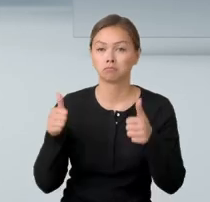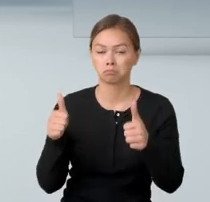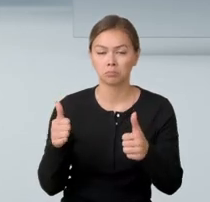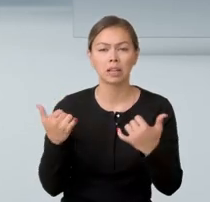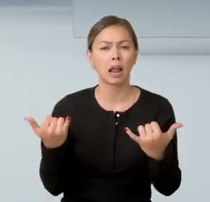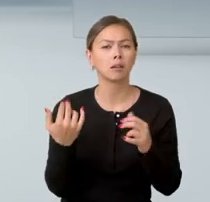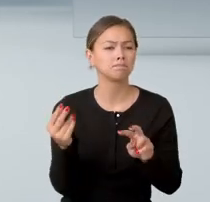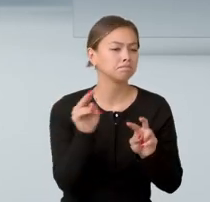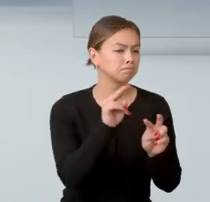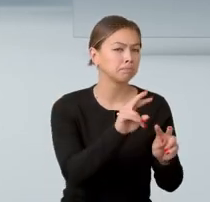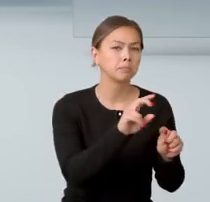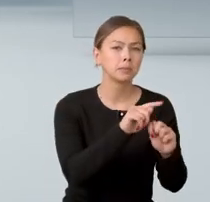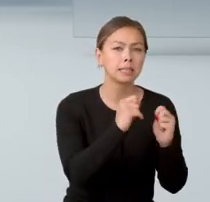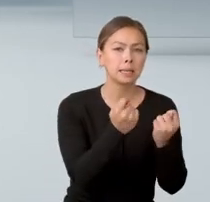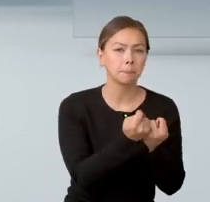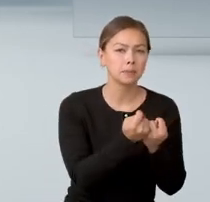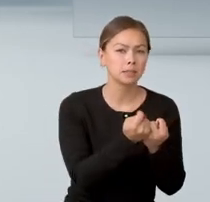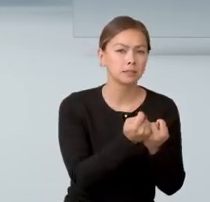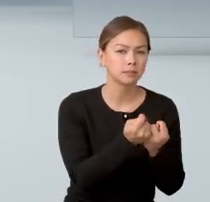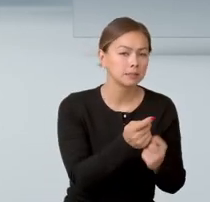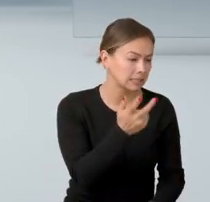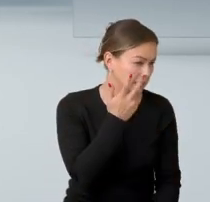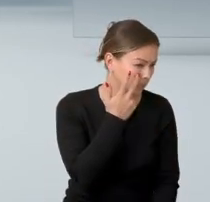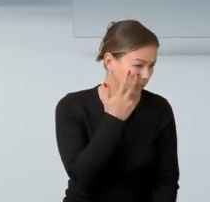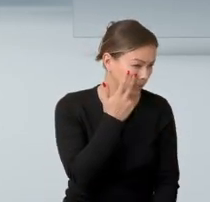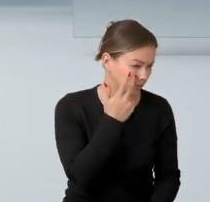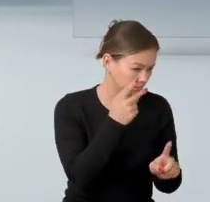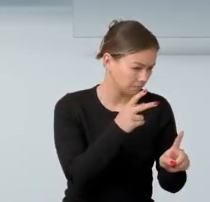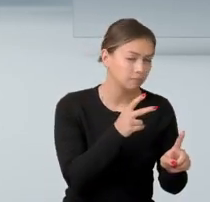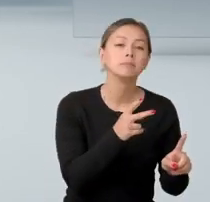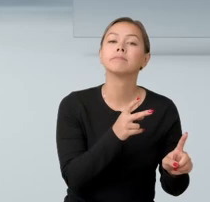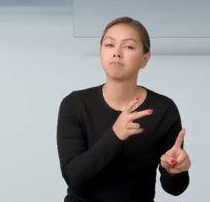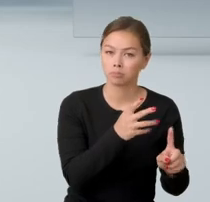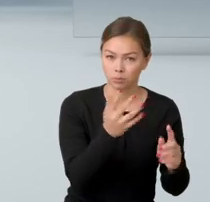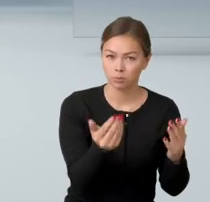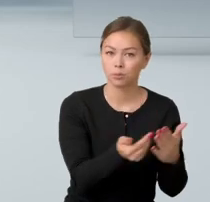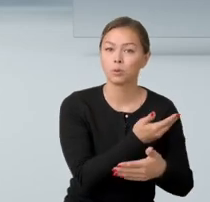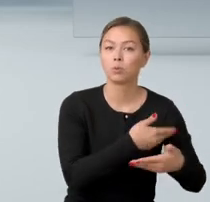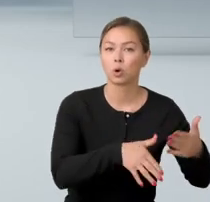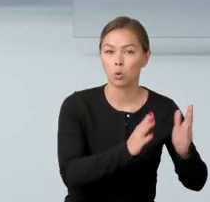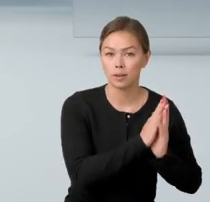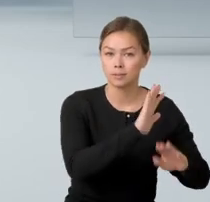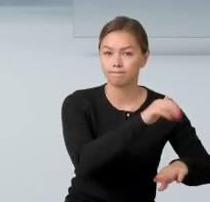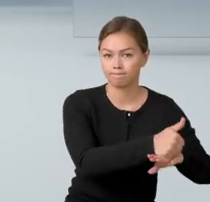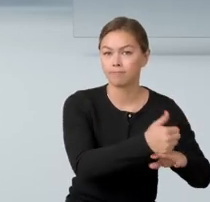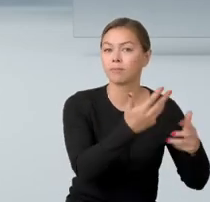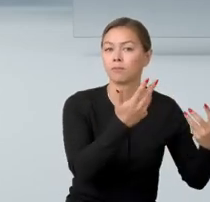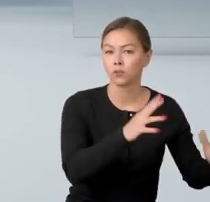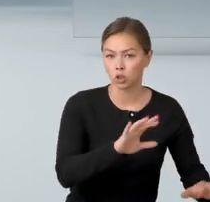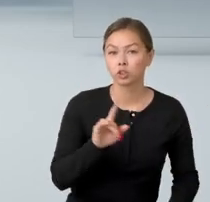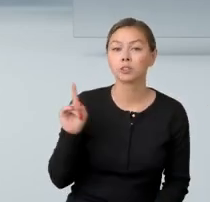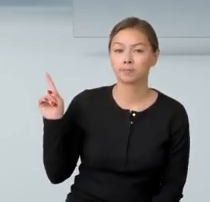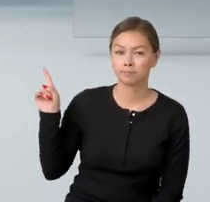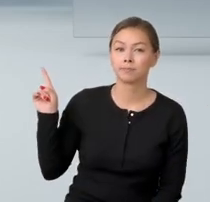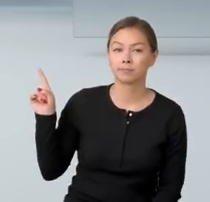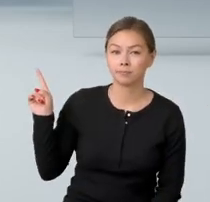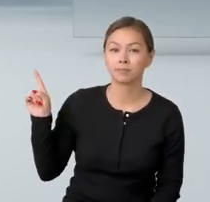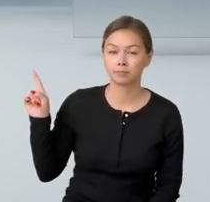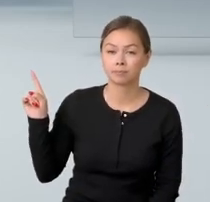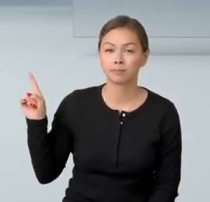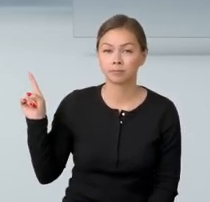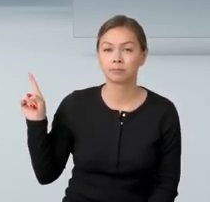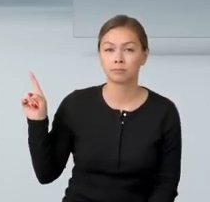okay great so let's go back to the Microsoft teams now oh Microsoft teams now I have a new request